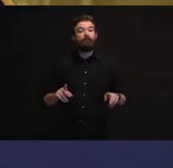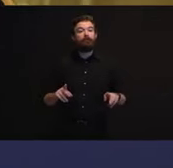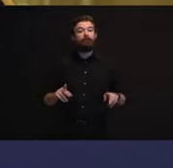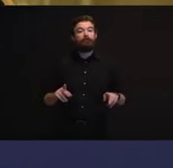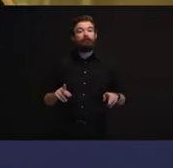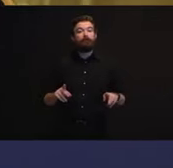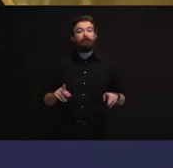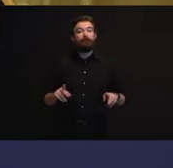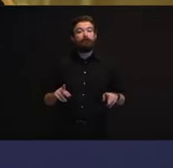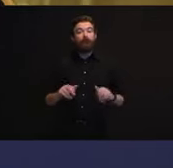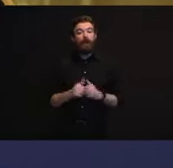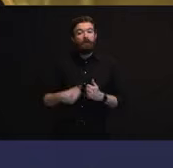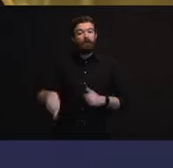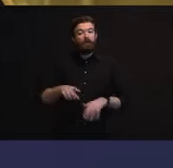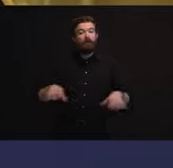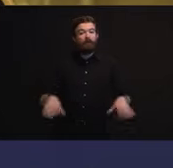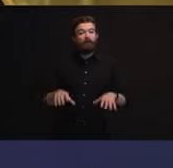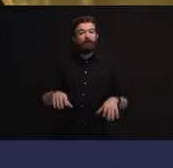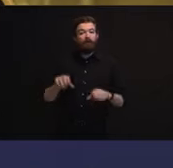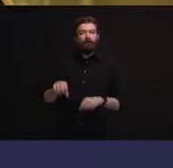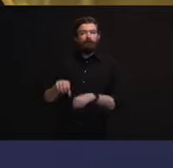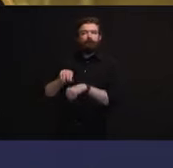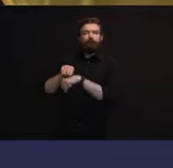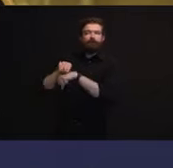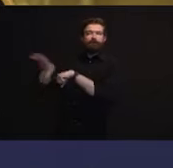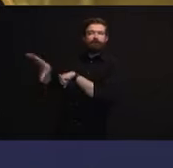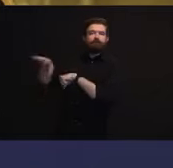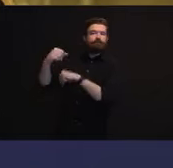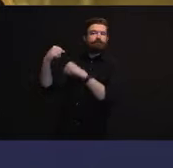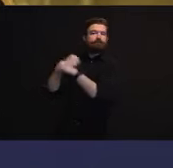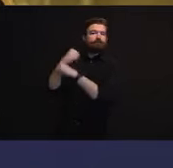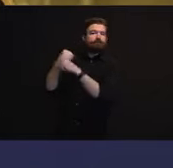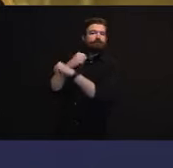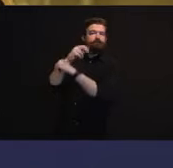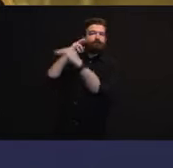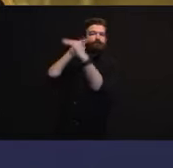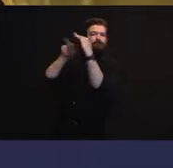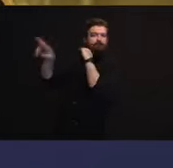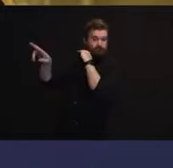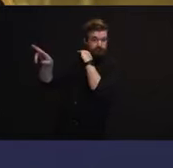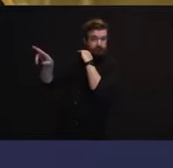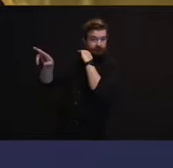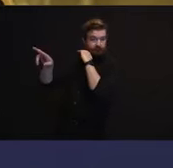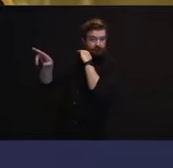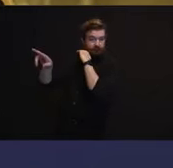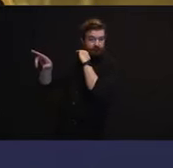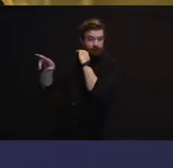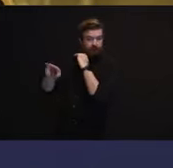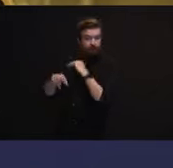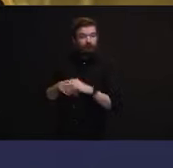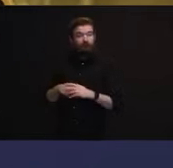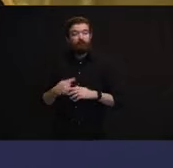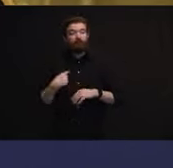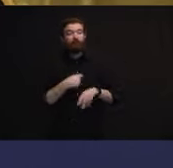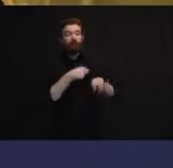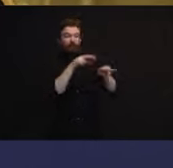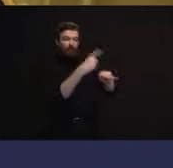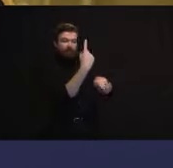static. So we not only look at multiple models, but we also look at how behavior can impact each of those